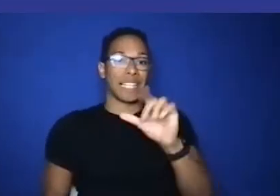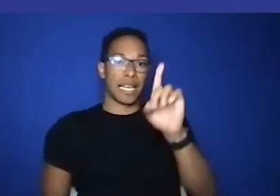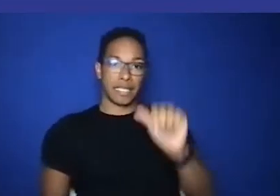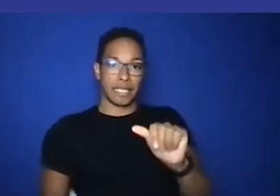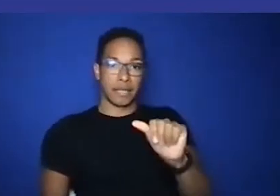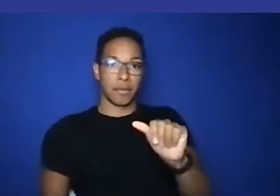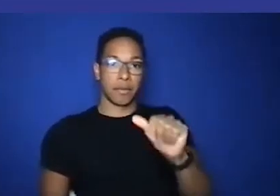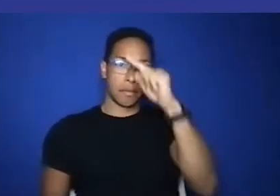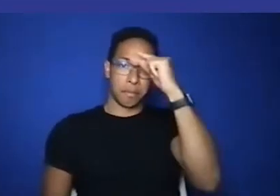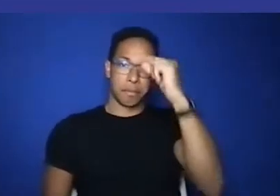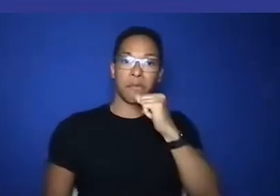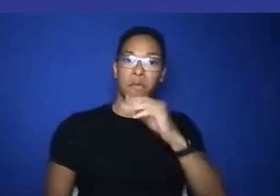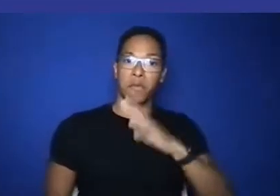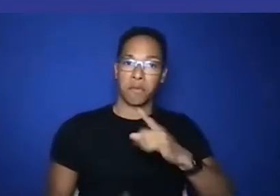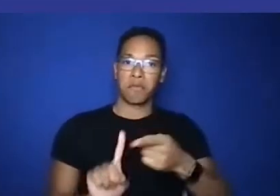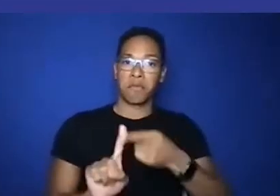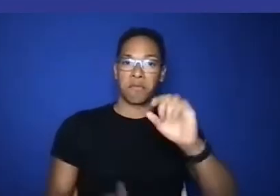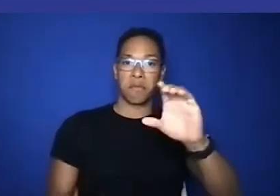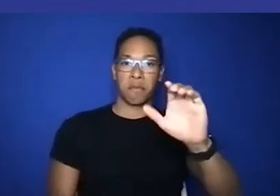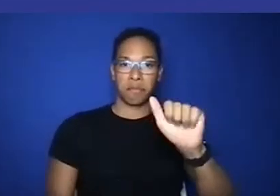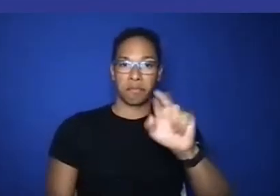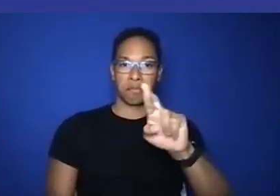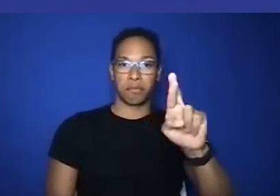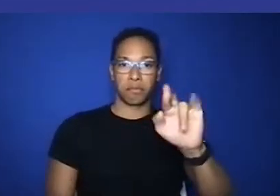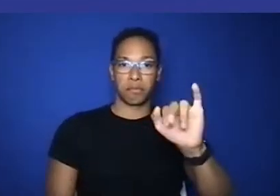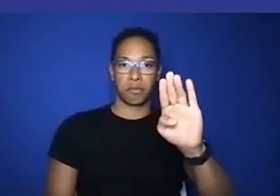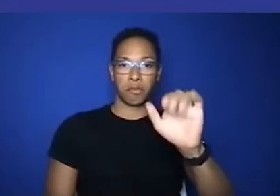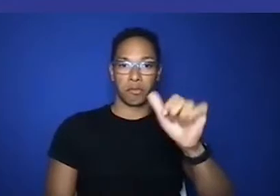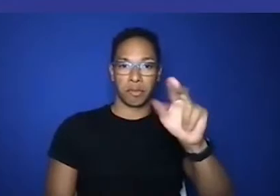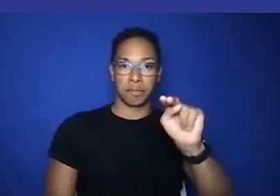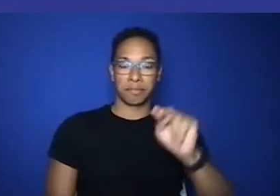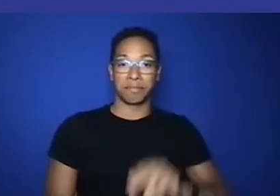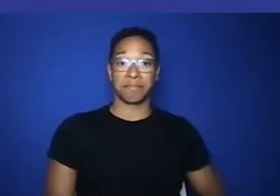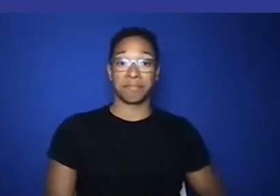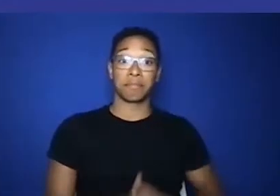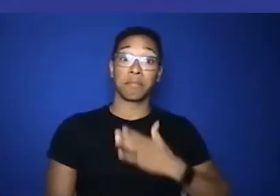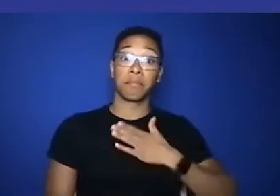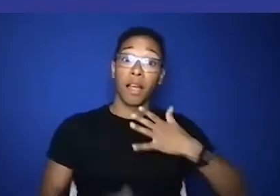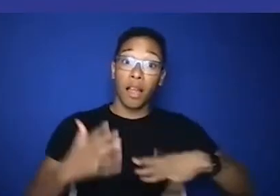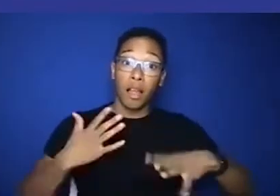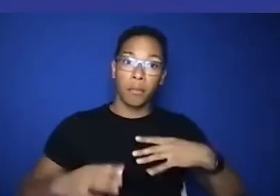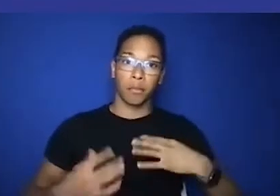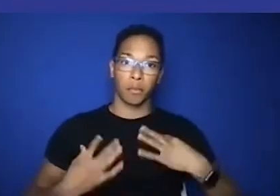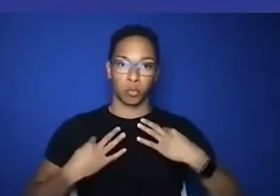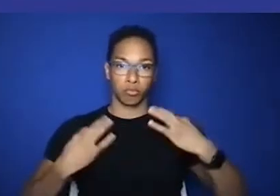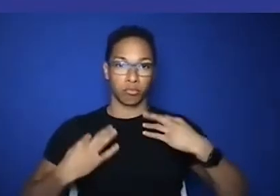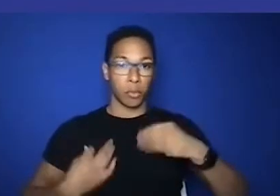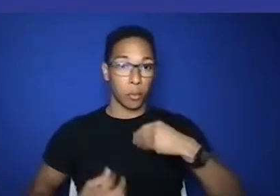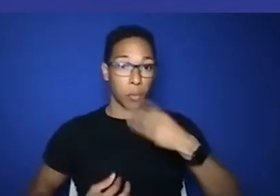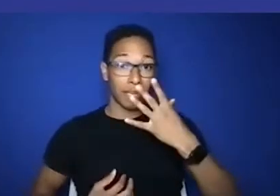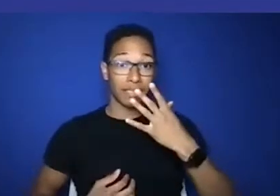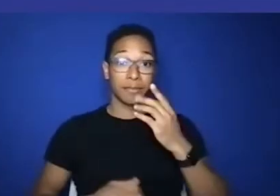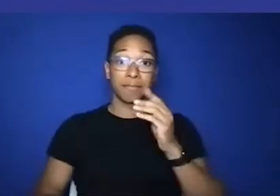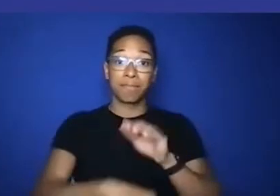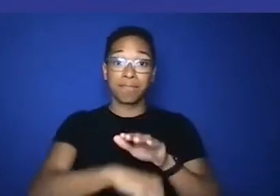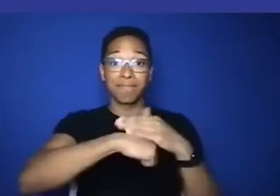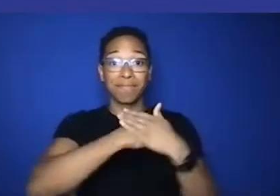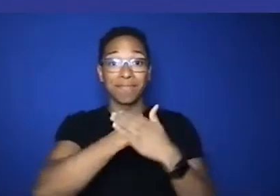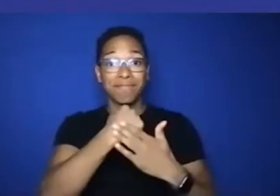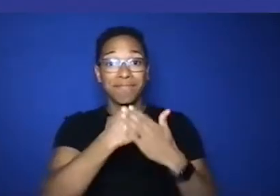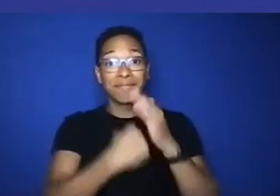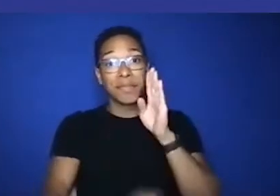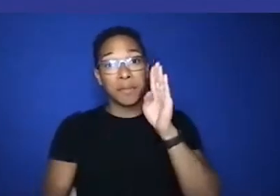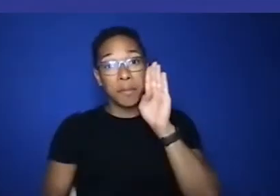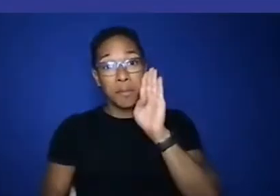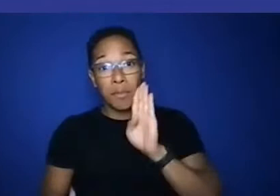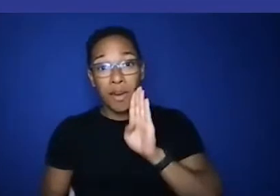heritage. I am wearing a white shirt with gold hanging earrings. I have brown skin, and my dark-colored fro